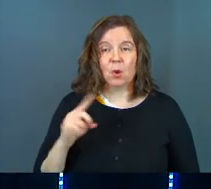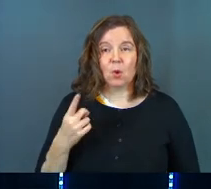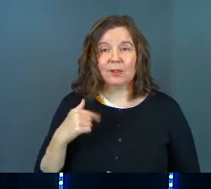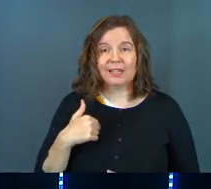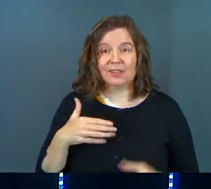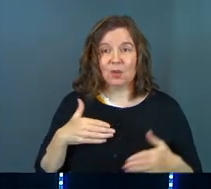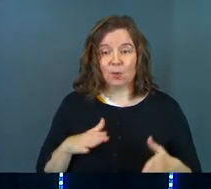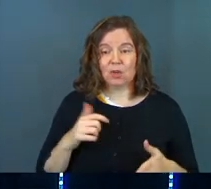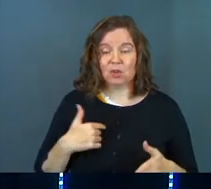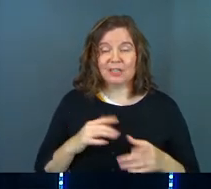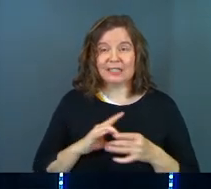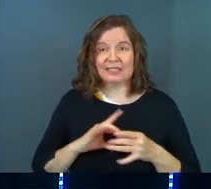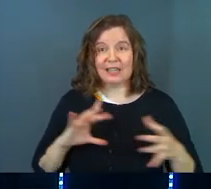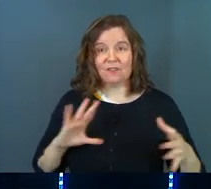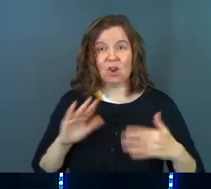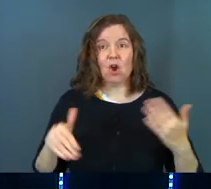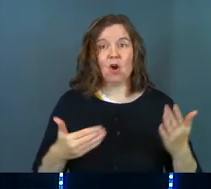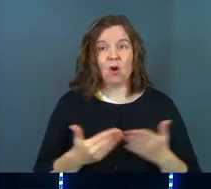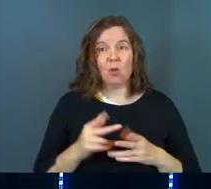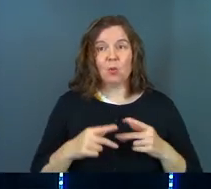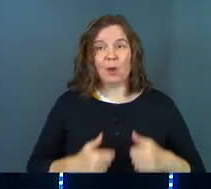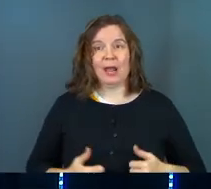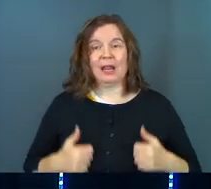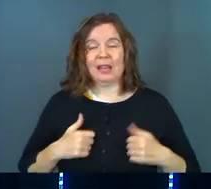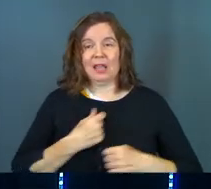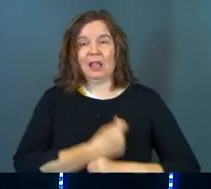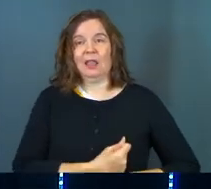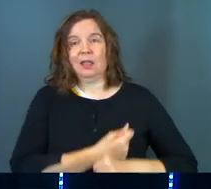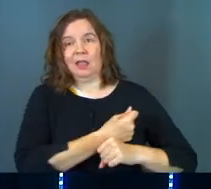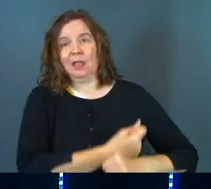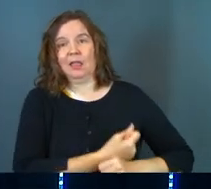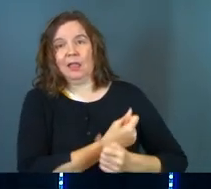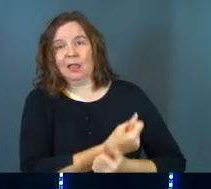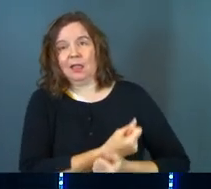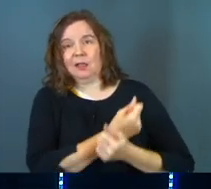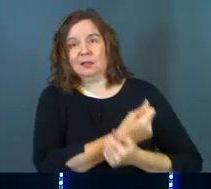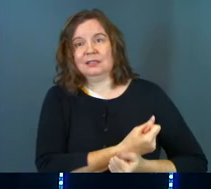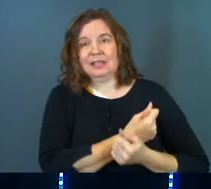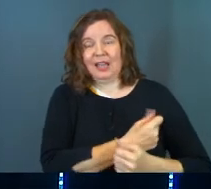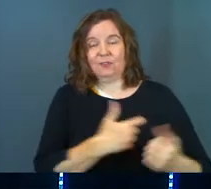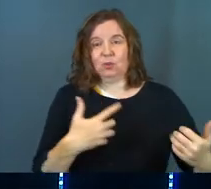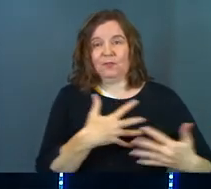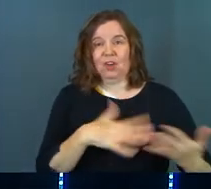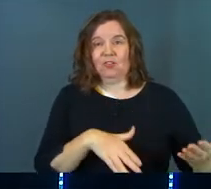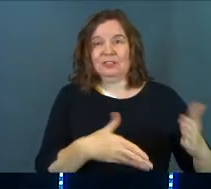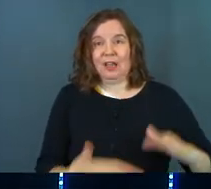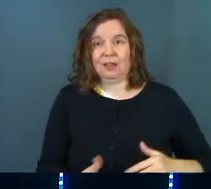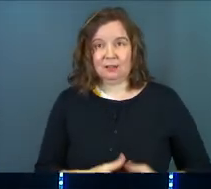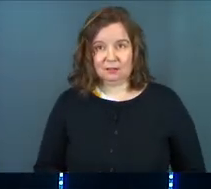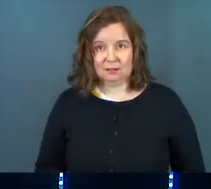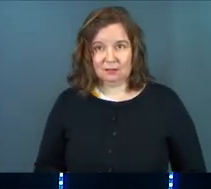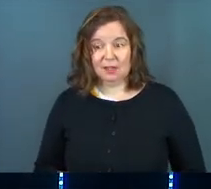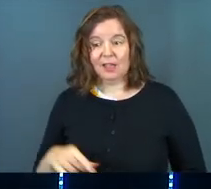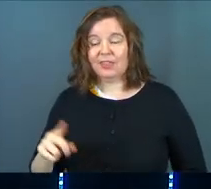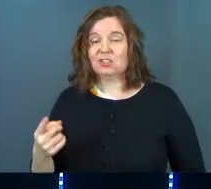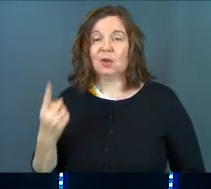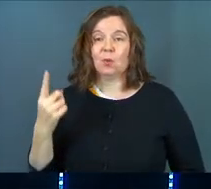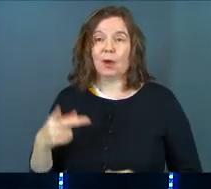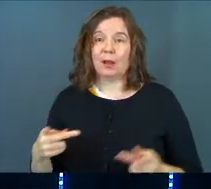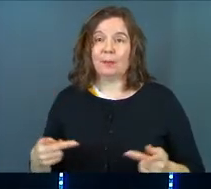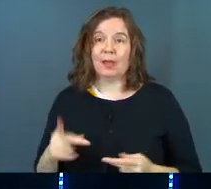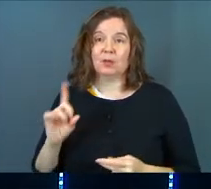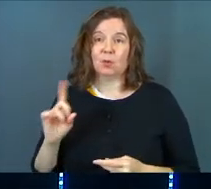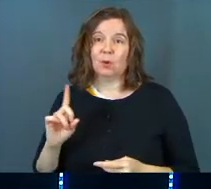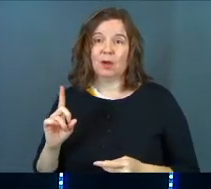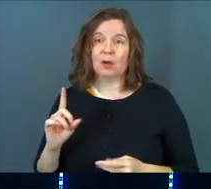Only in this way could he set free all who have lived their lives as slaves to the fear of dying. And this is just one